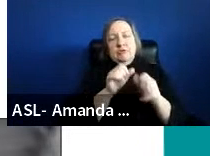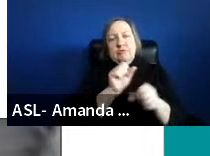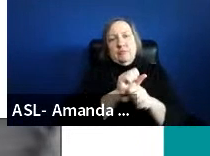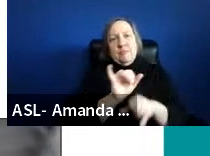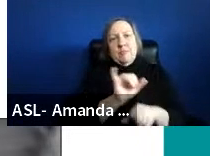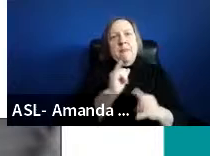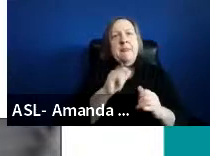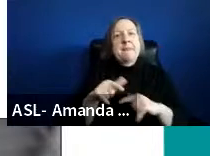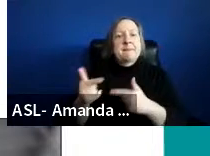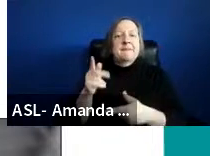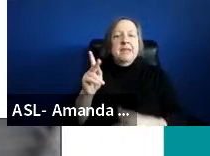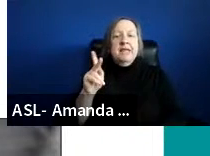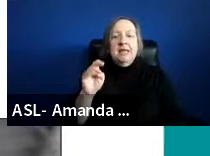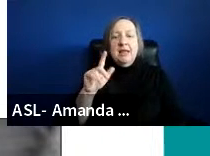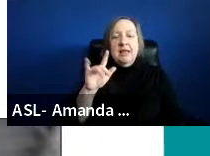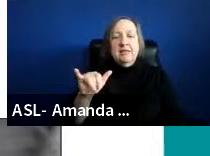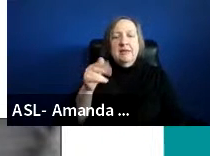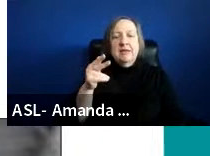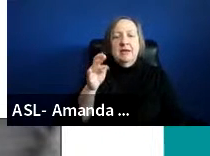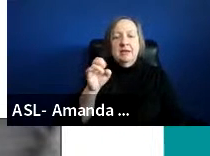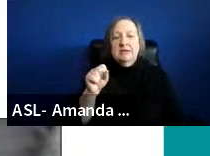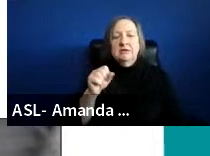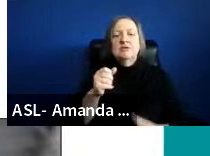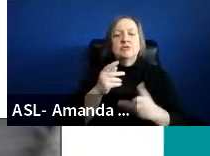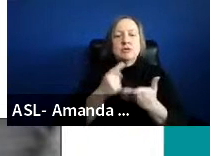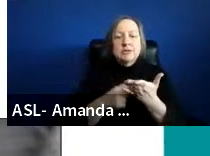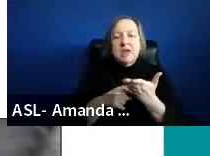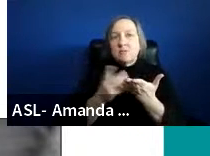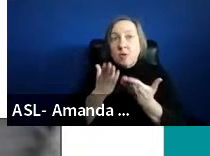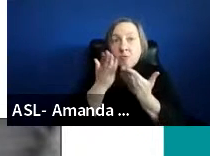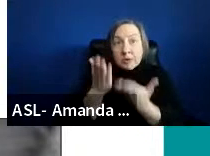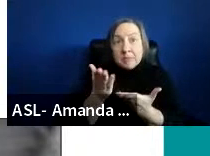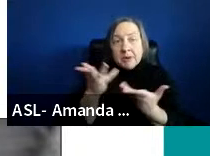to discuss the methodology and recommendations.